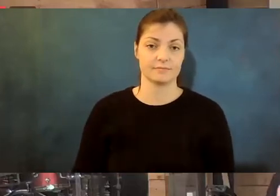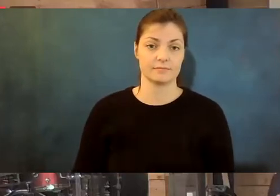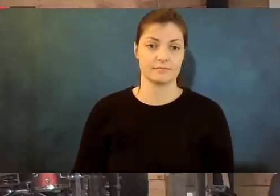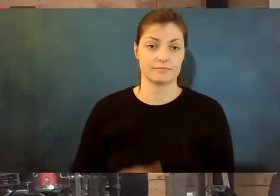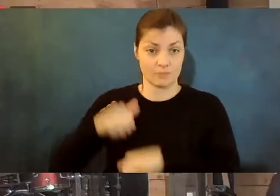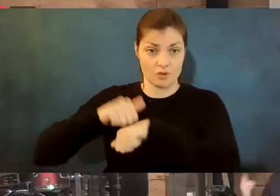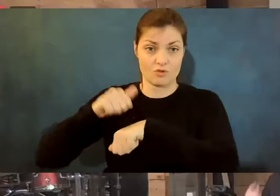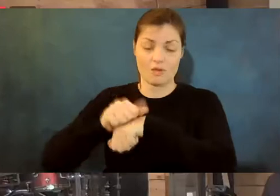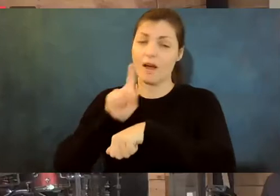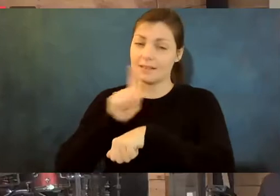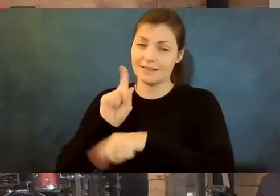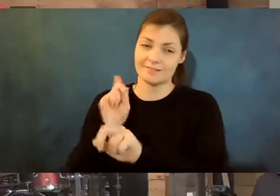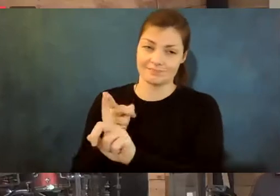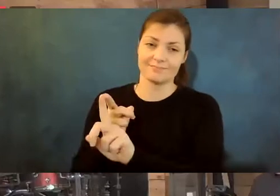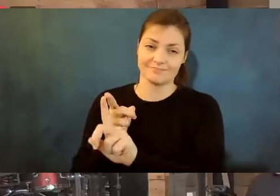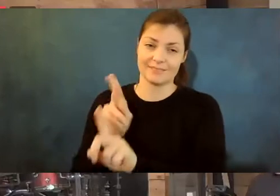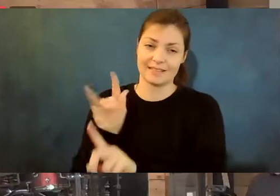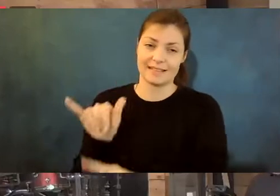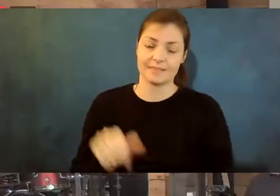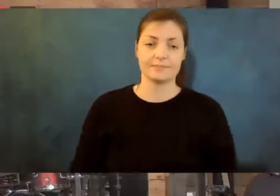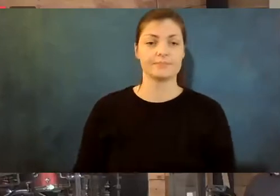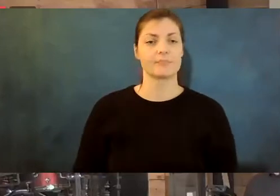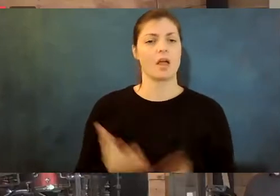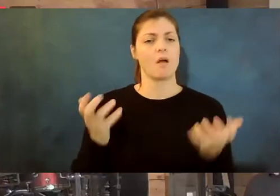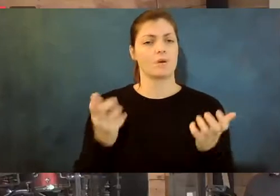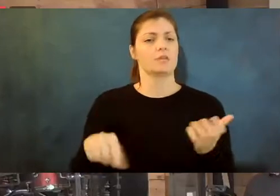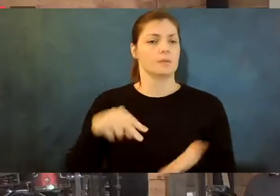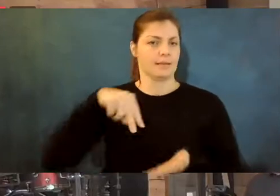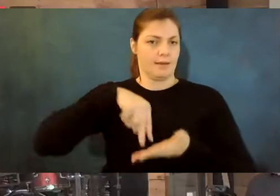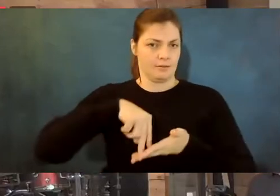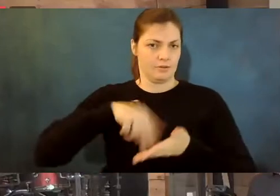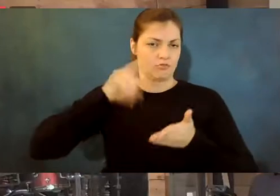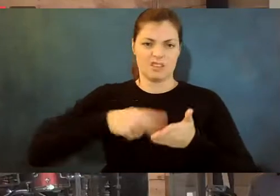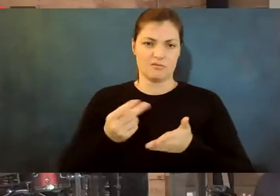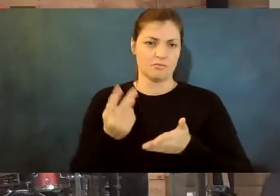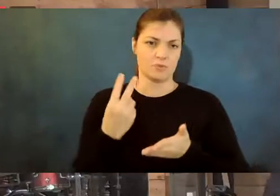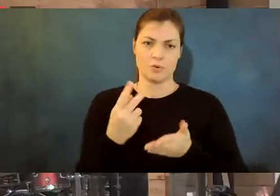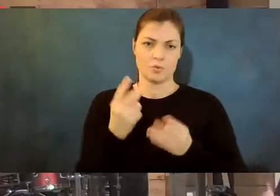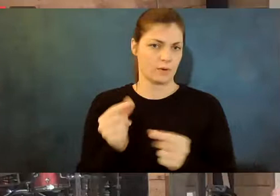The rock is the key. I'm going to invite you to stand. I got two quick things to read and we'll pray.